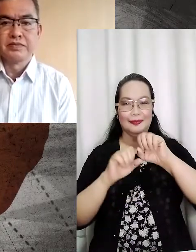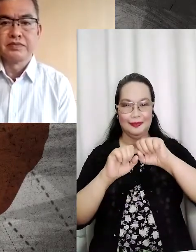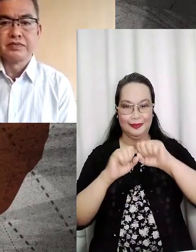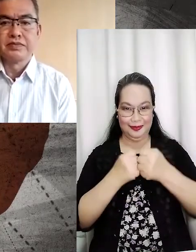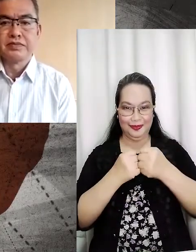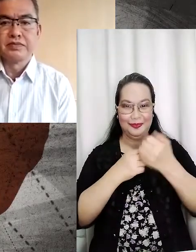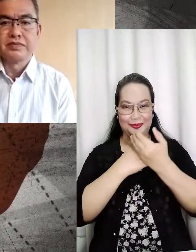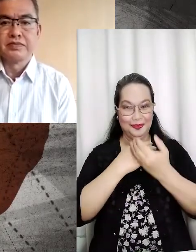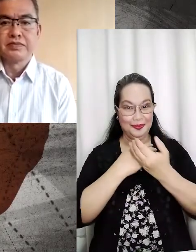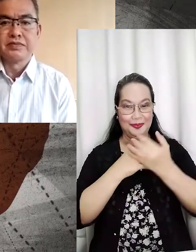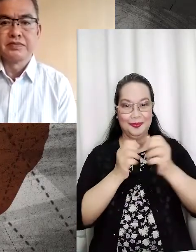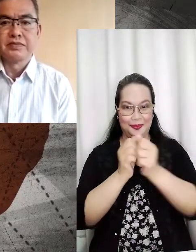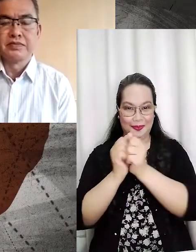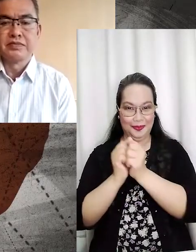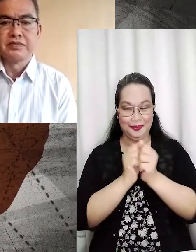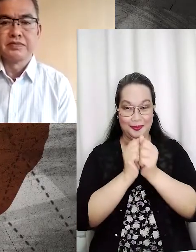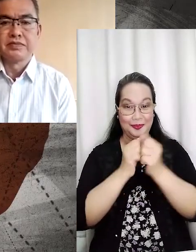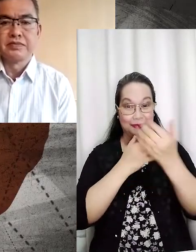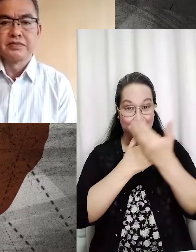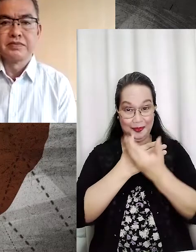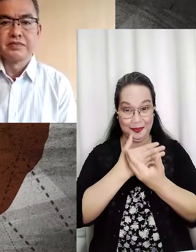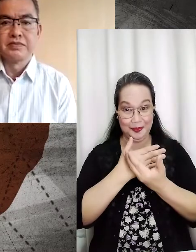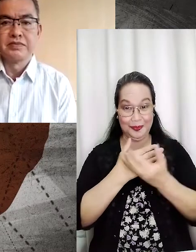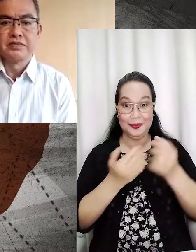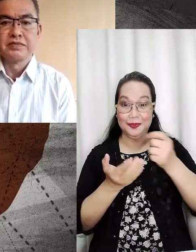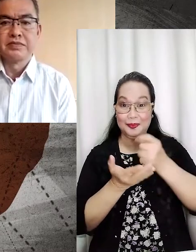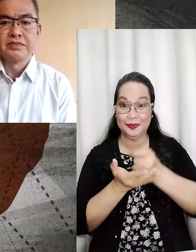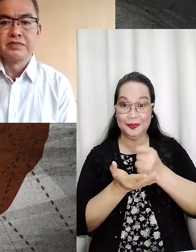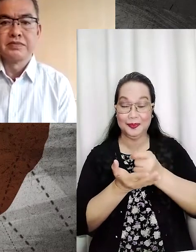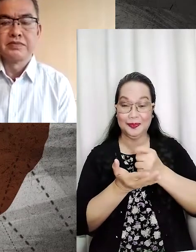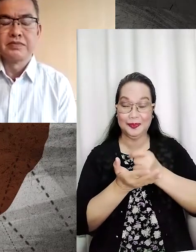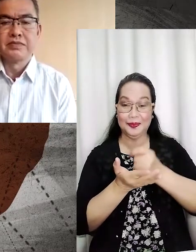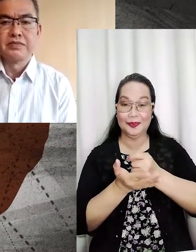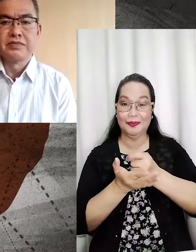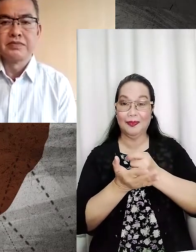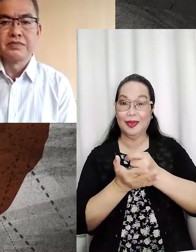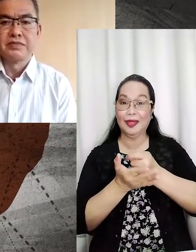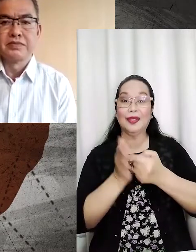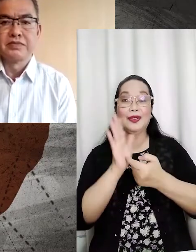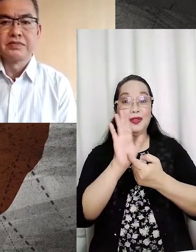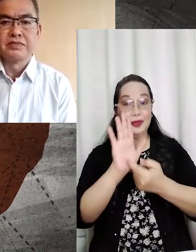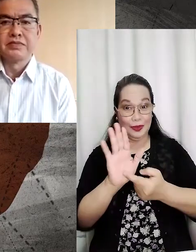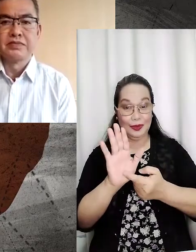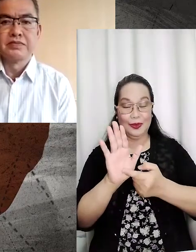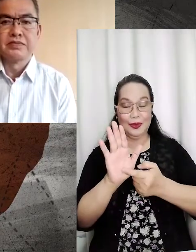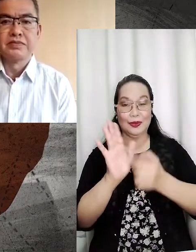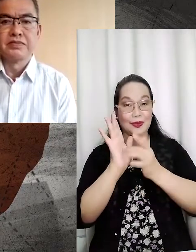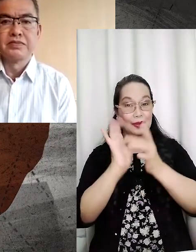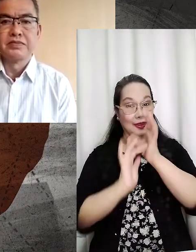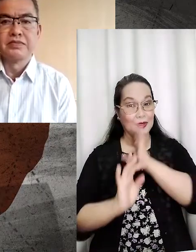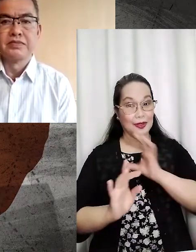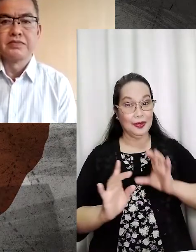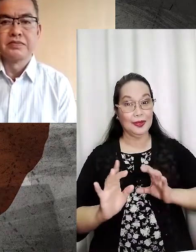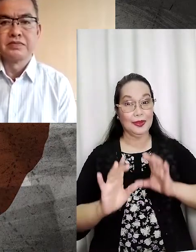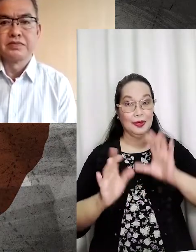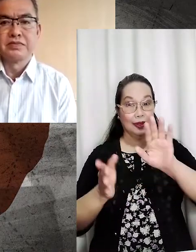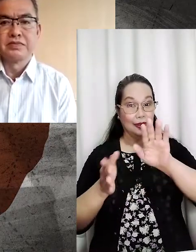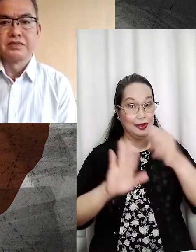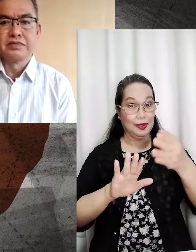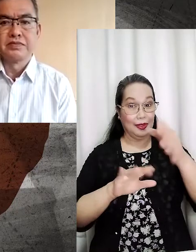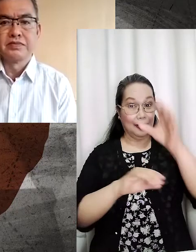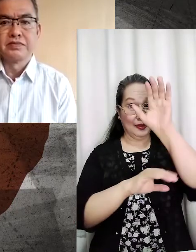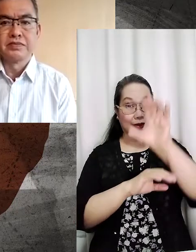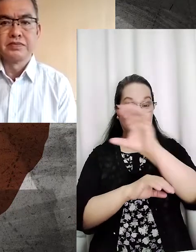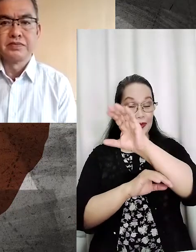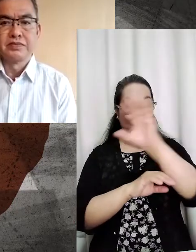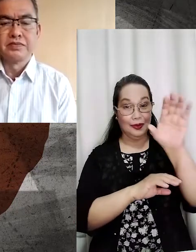together. The bread and the cup commemorates the work of Christ on the cross. As we receive these,